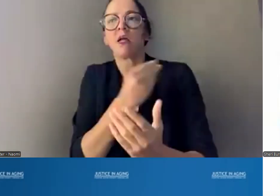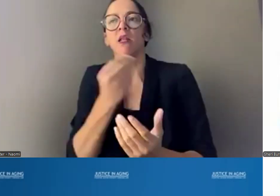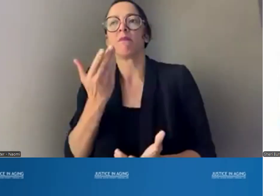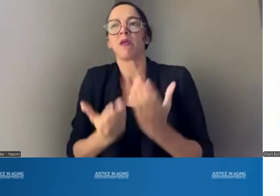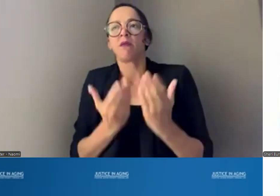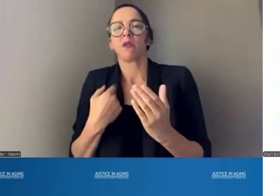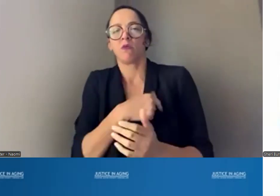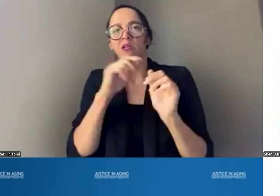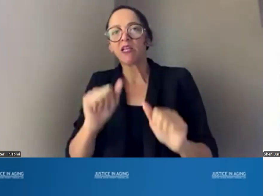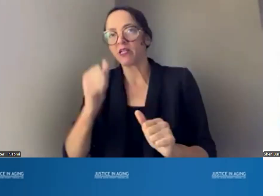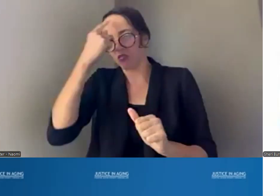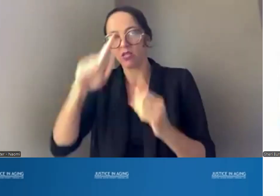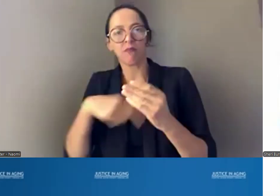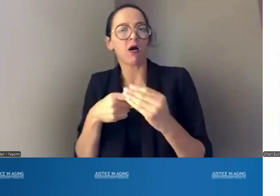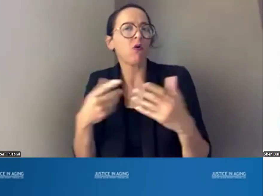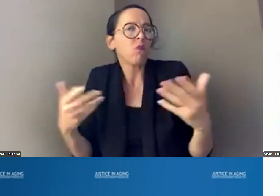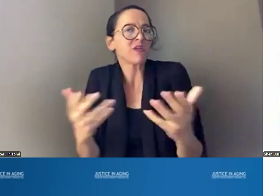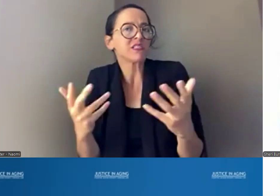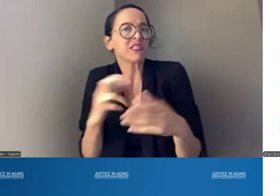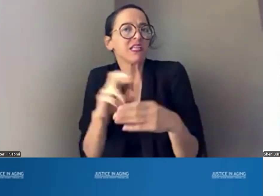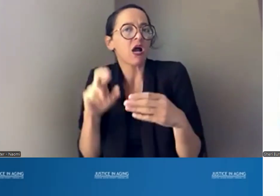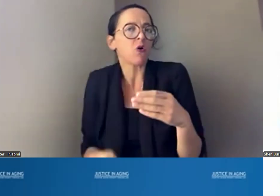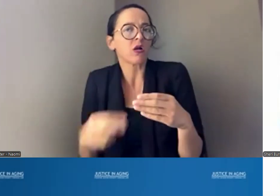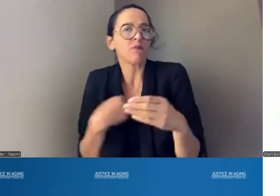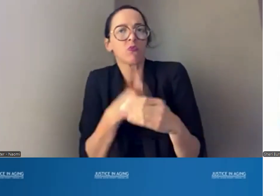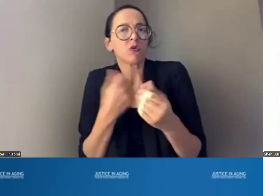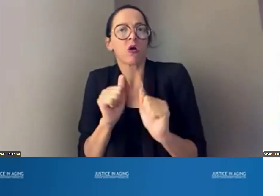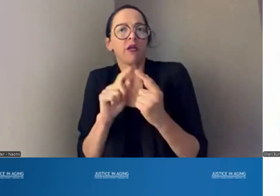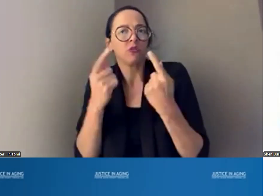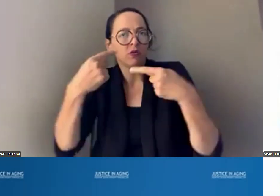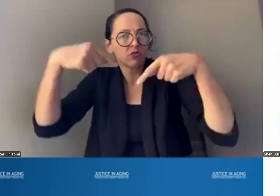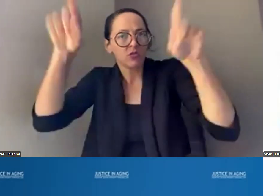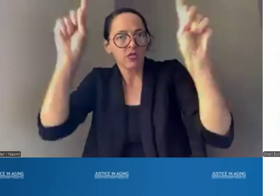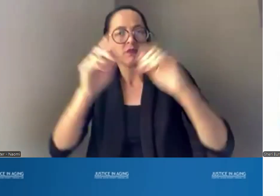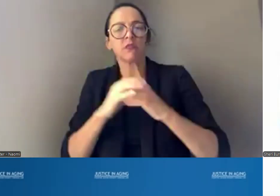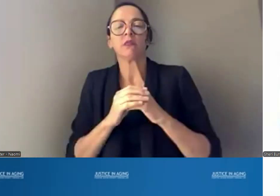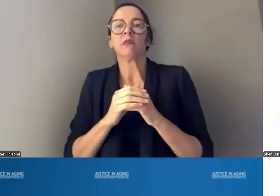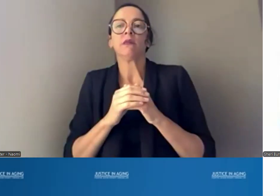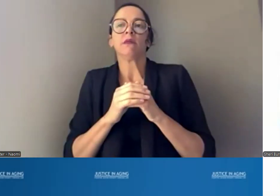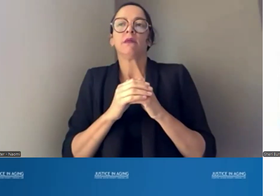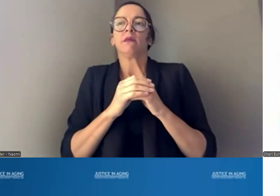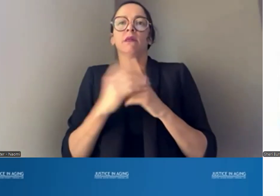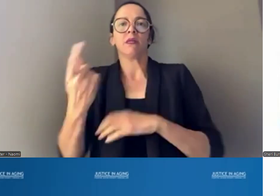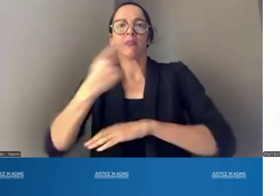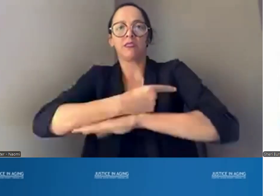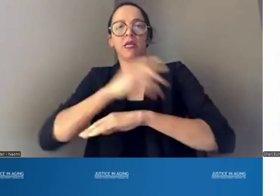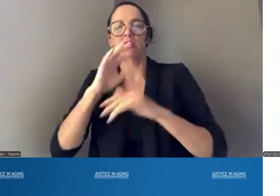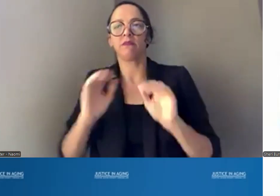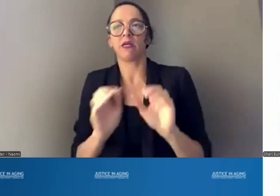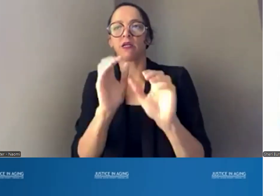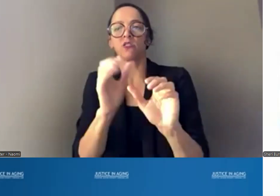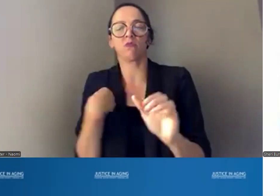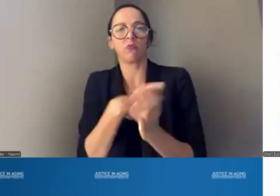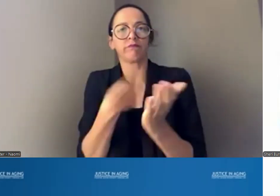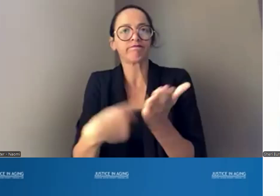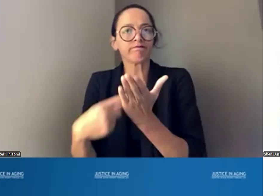achieve. So at the day of action, are we just going to be talking about all of these in a sentence like we have today? Or is there actually